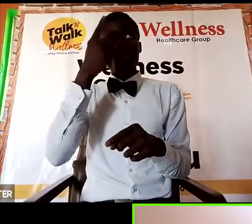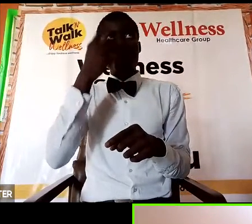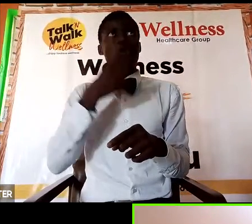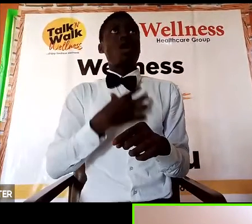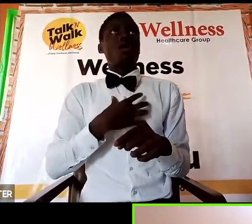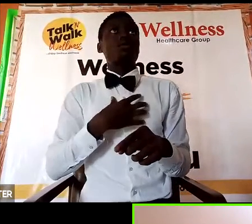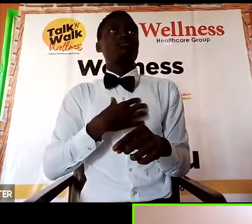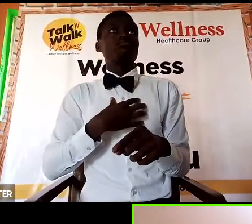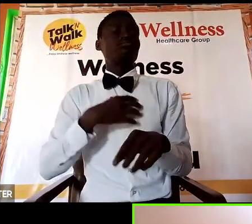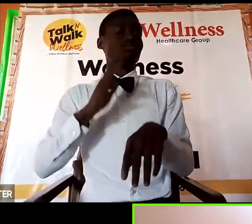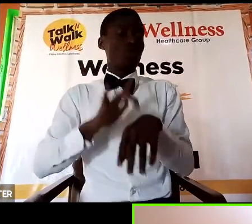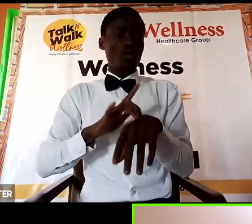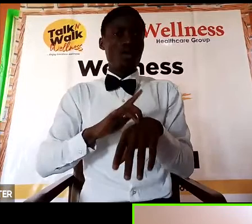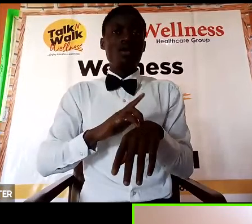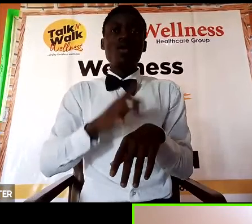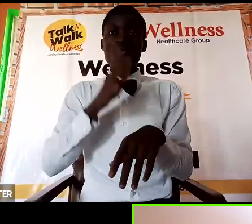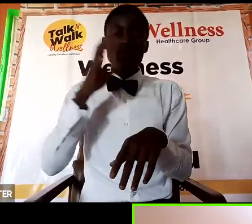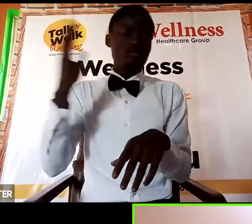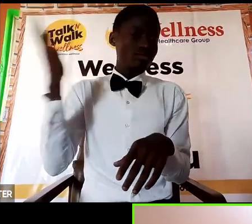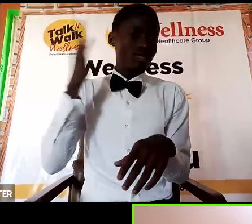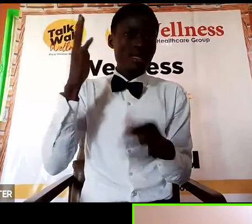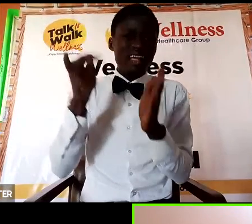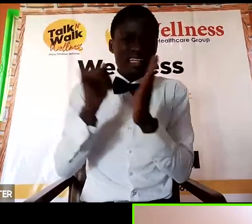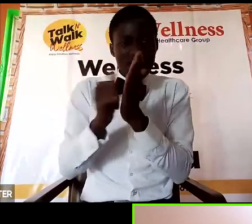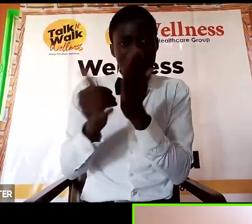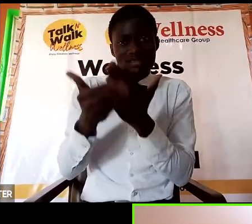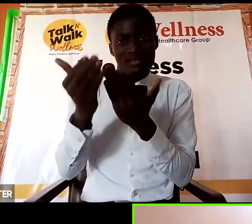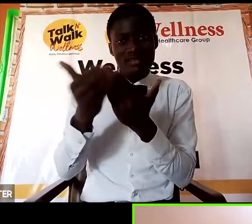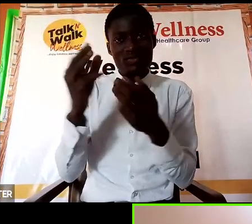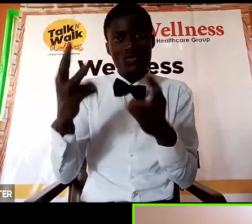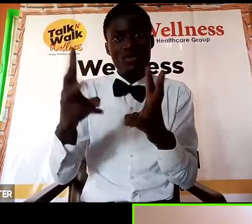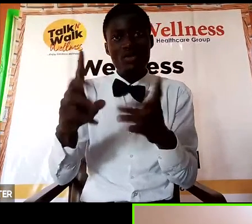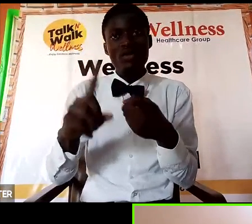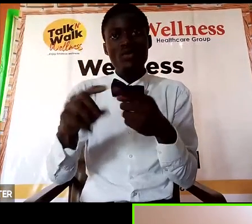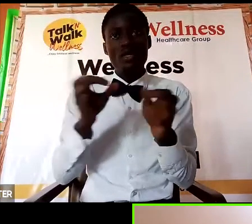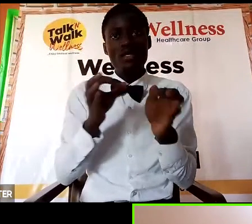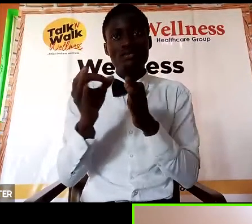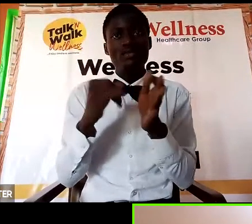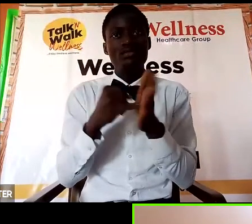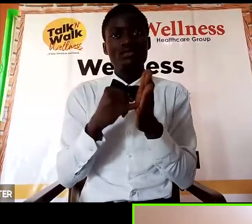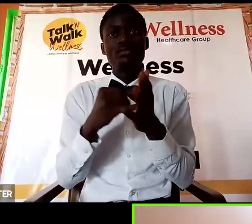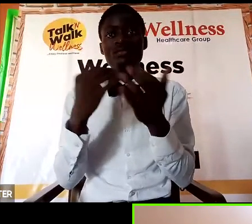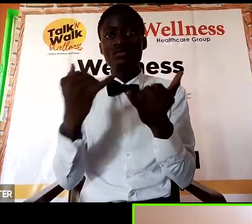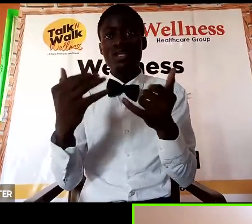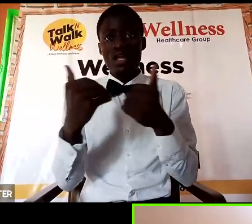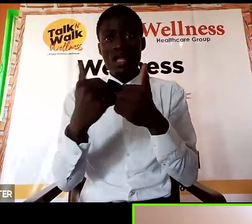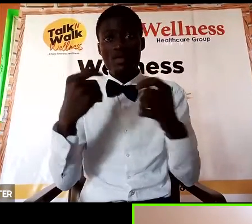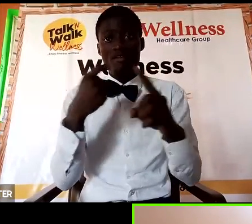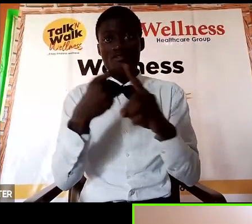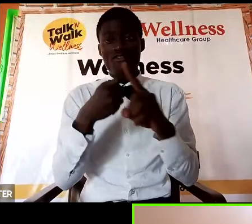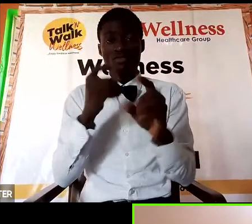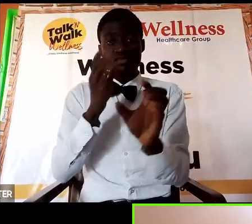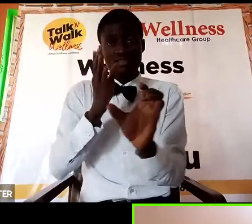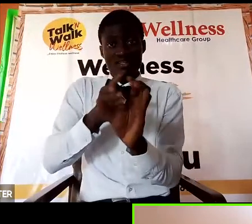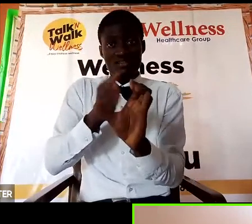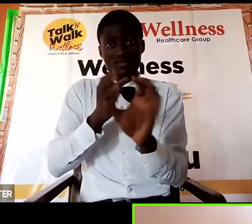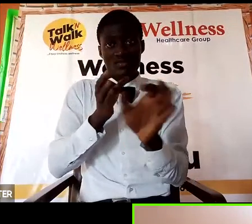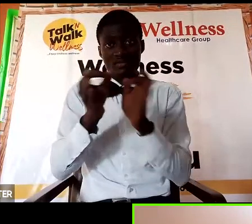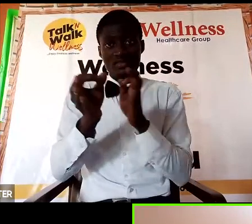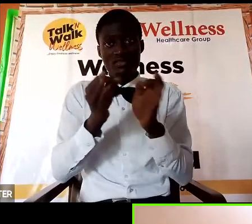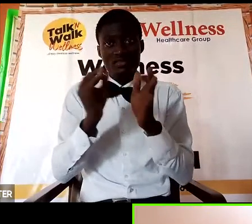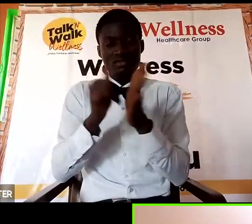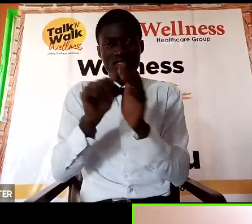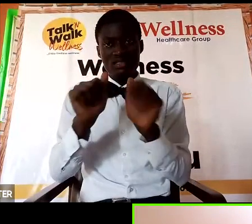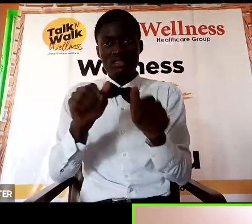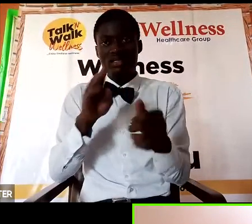That's a simple way to just explain it to you. Now, apart from this psychological explanation that could be confusing, let me bring it to a